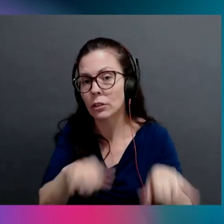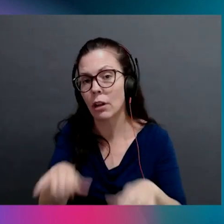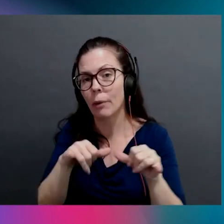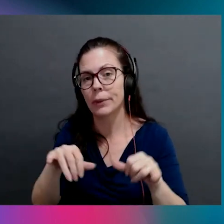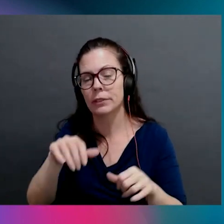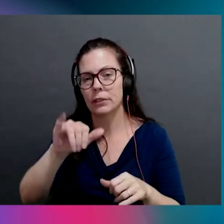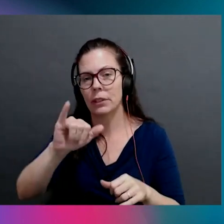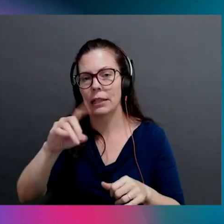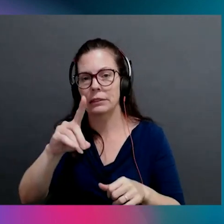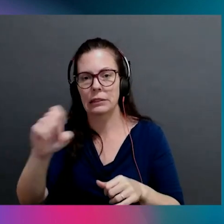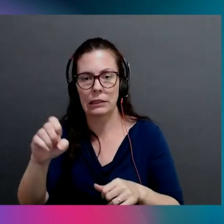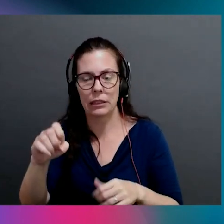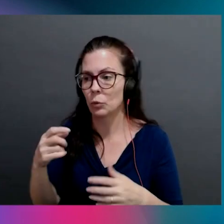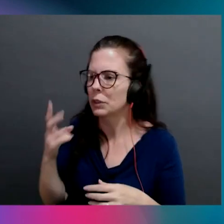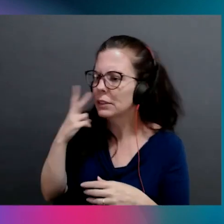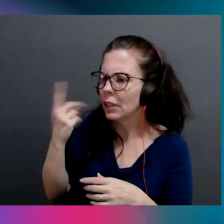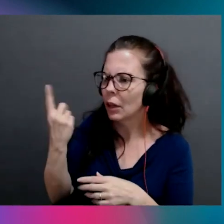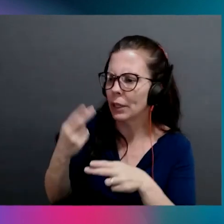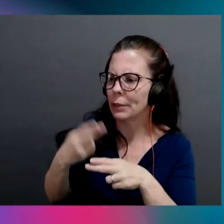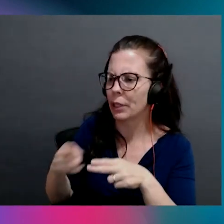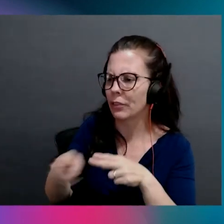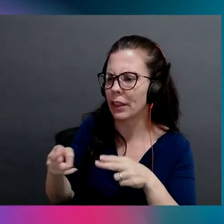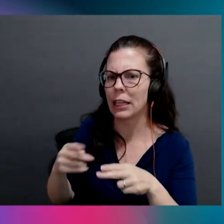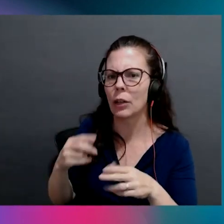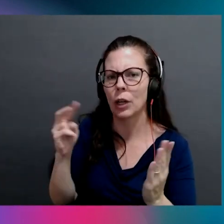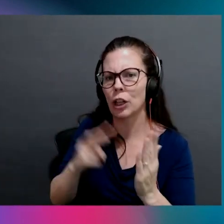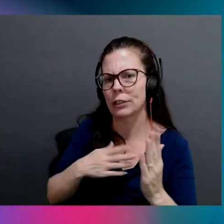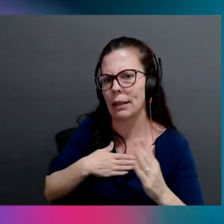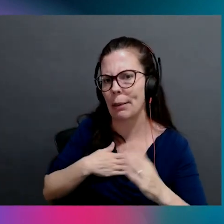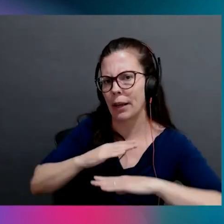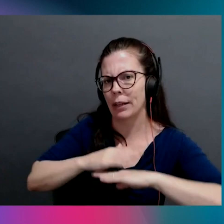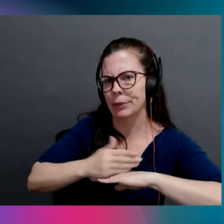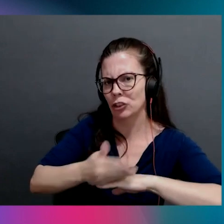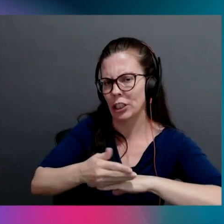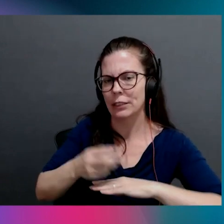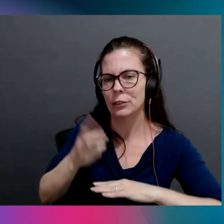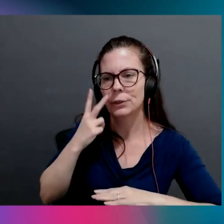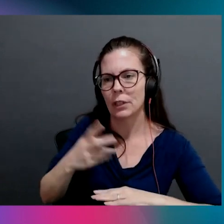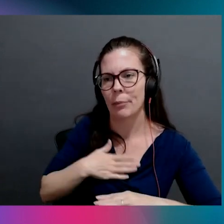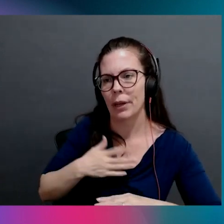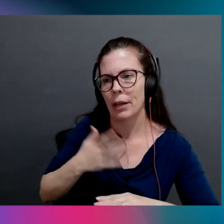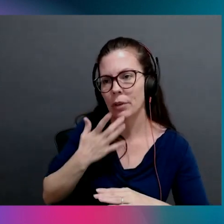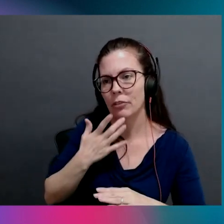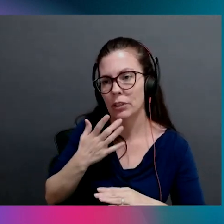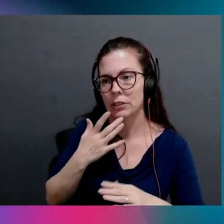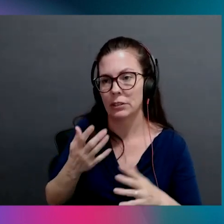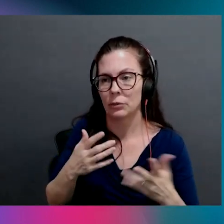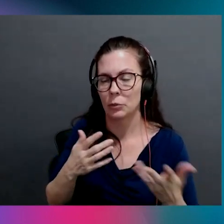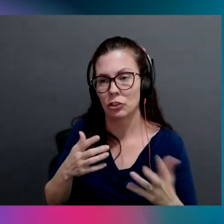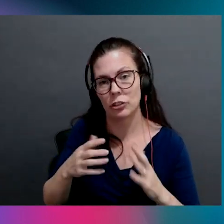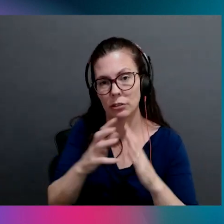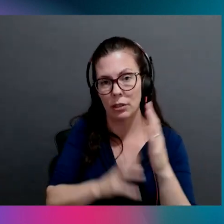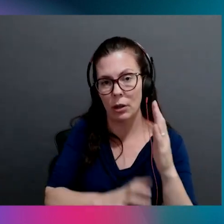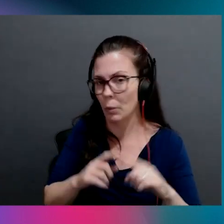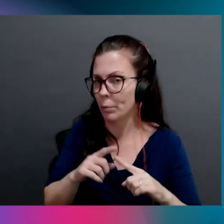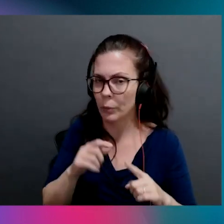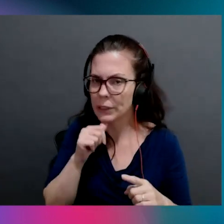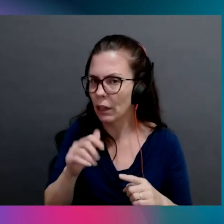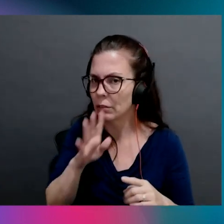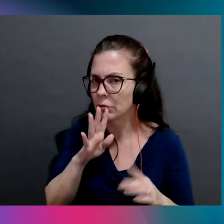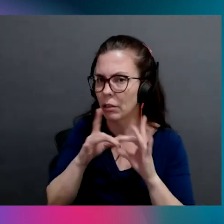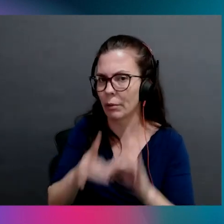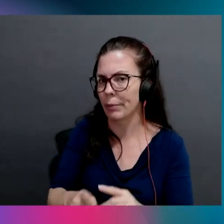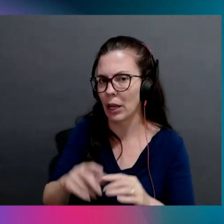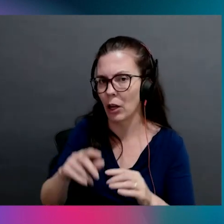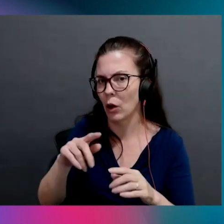one briefly when we looked at my machine. Right. You got to see what I like to use, which is Visual Studio Code. But we didn't talk about the tools that are built into